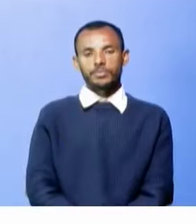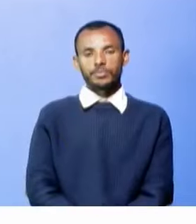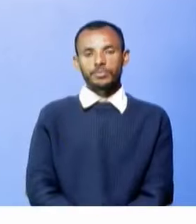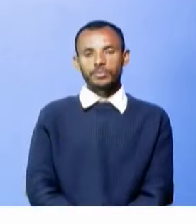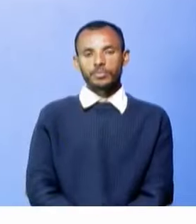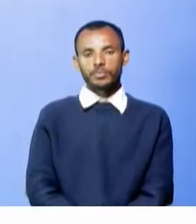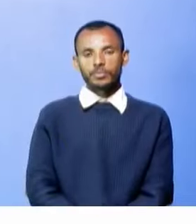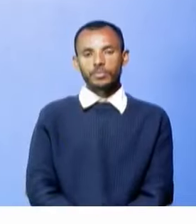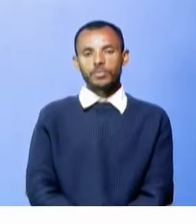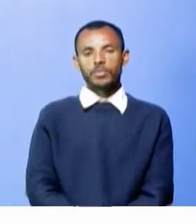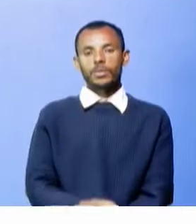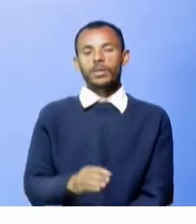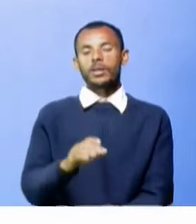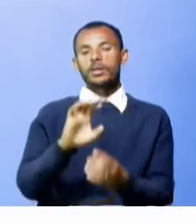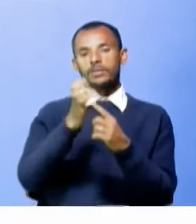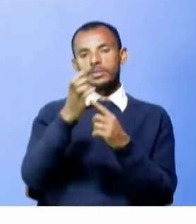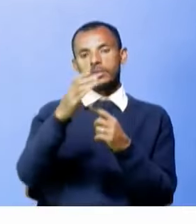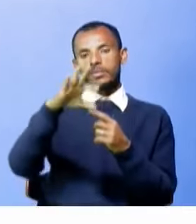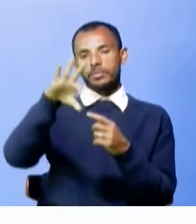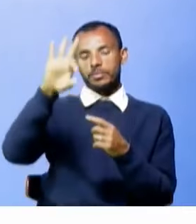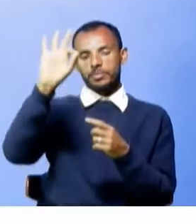of getting